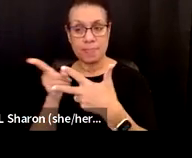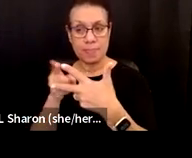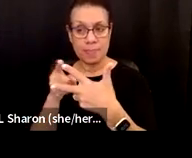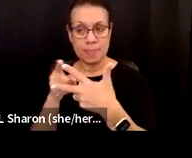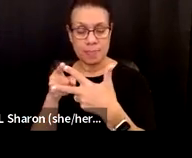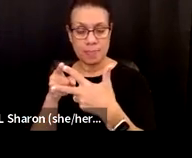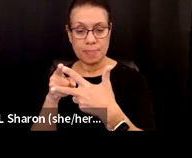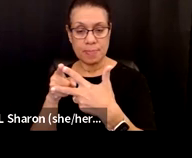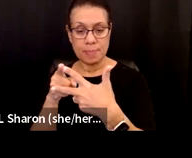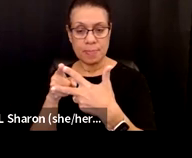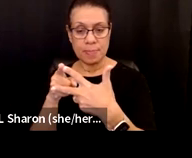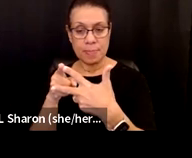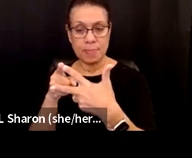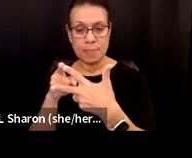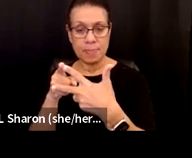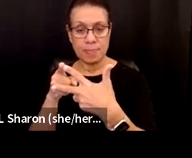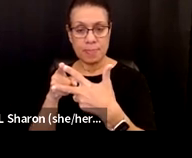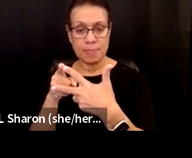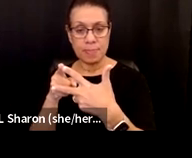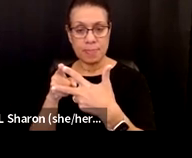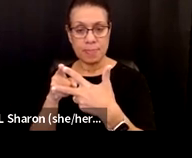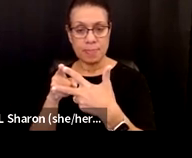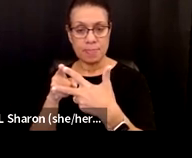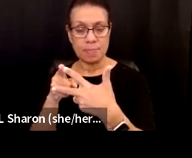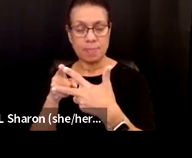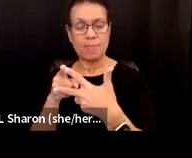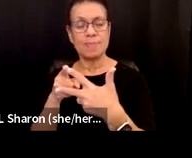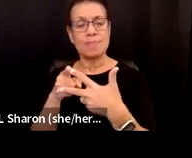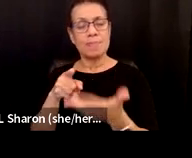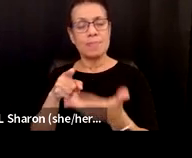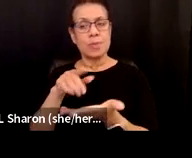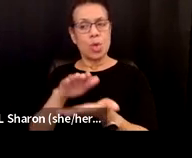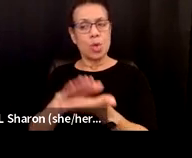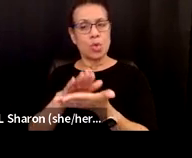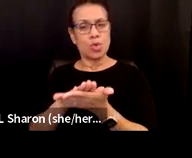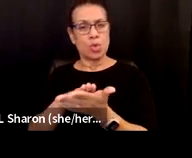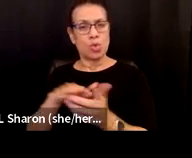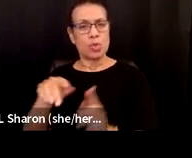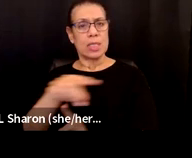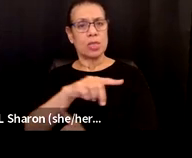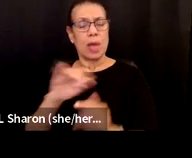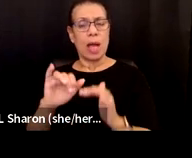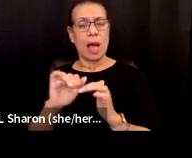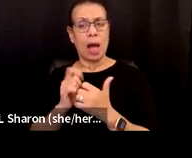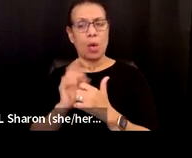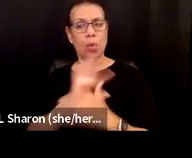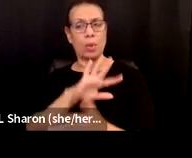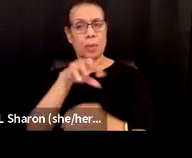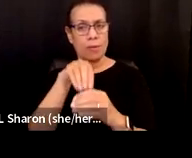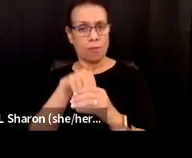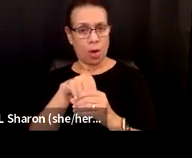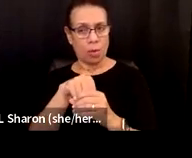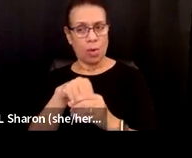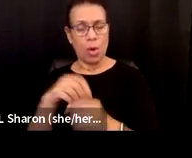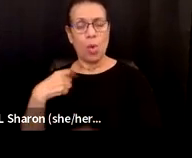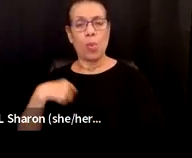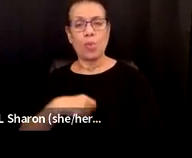presentation um is how the district plans to intervene um particularly when we identify that we are not meeting